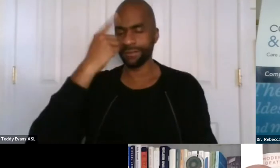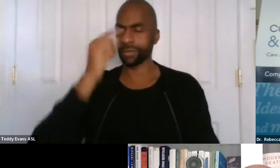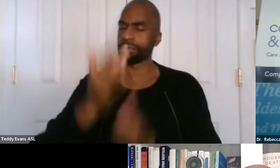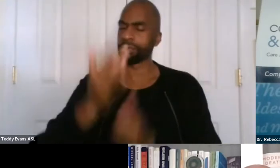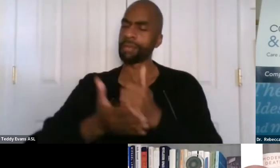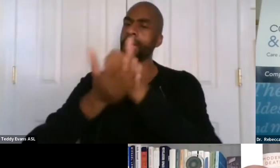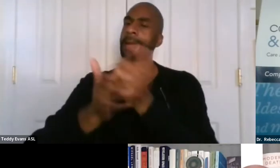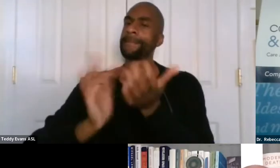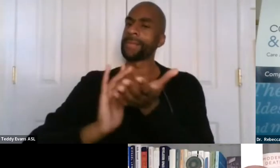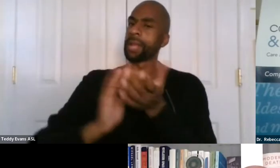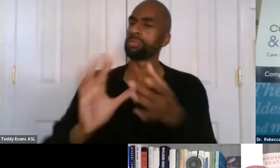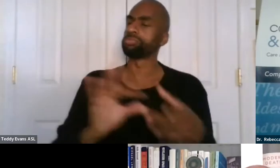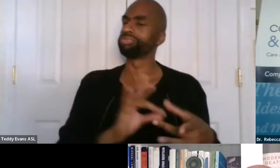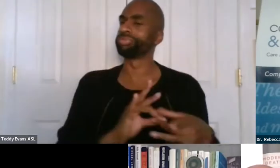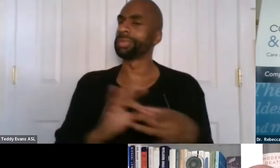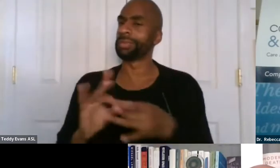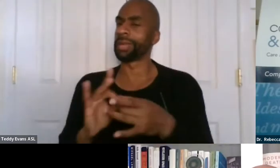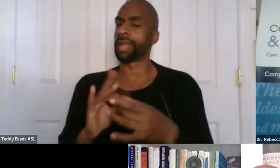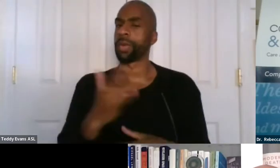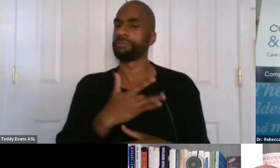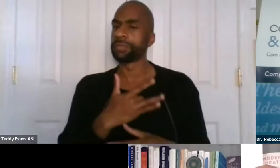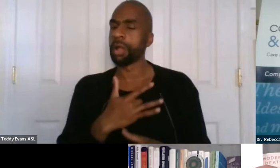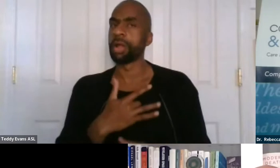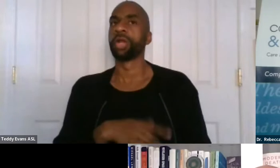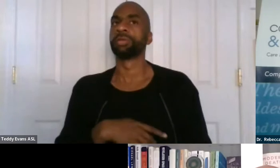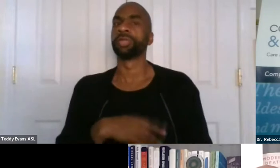its heart and soul, which is really taking care of the person in pain,